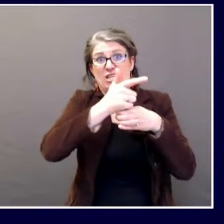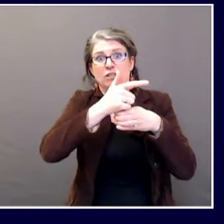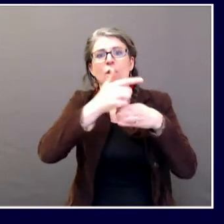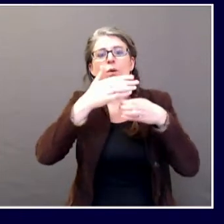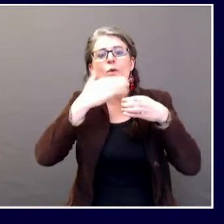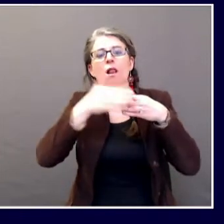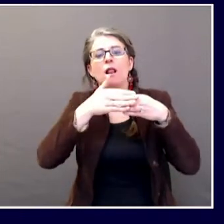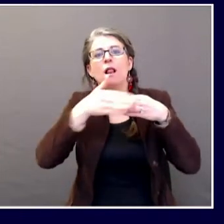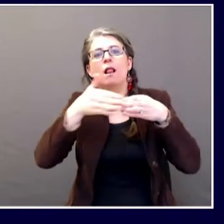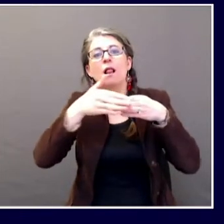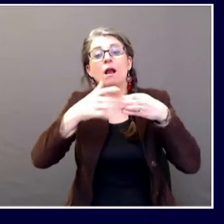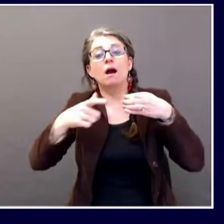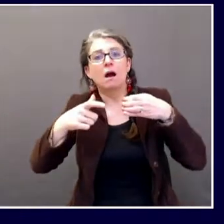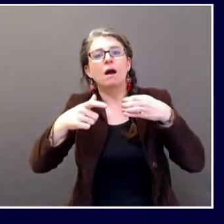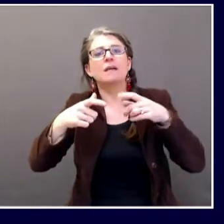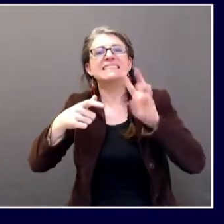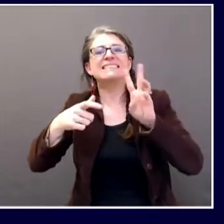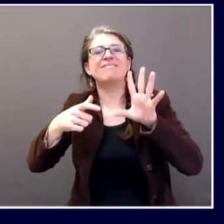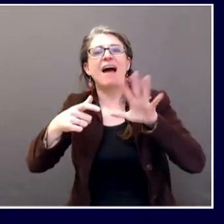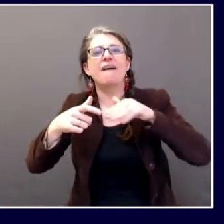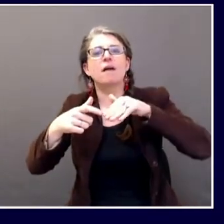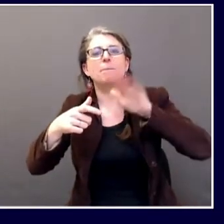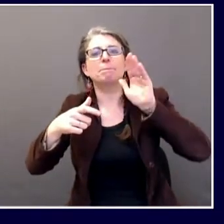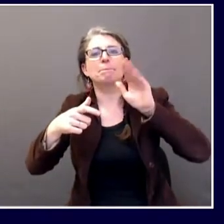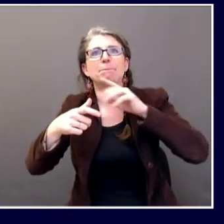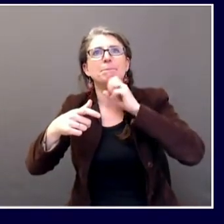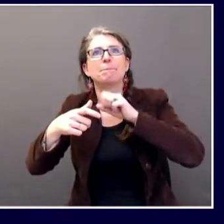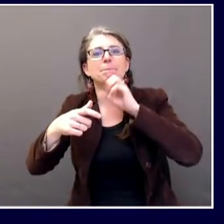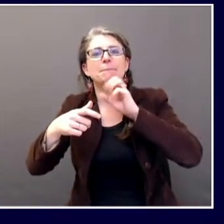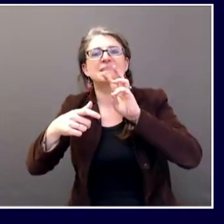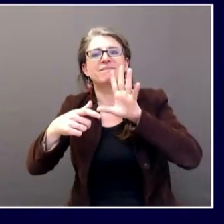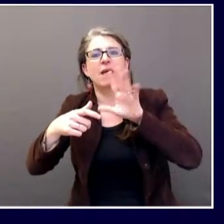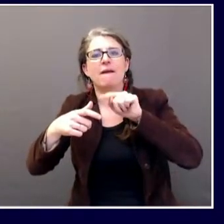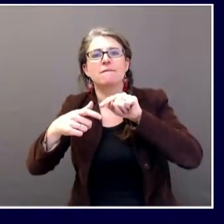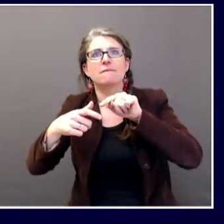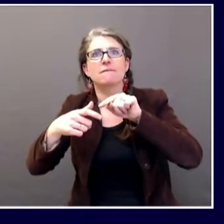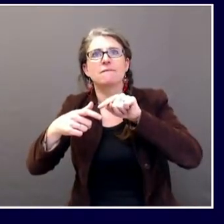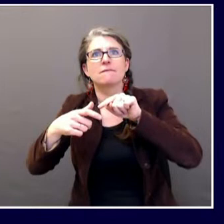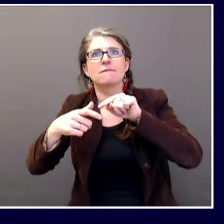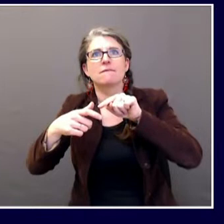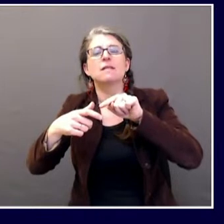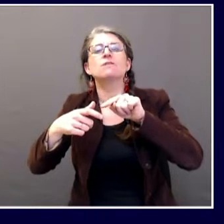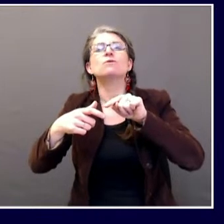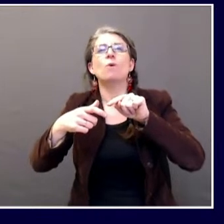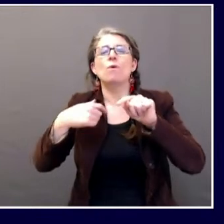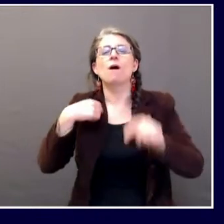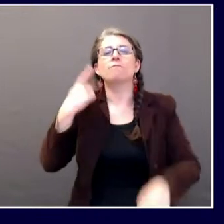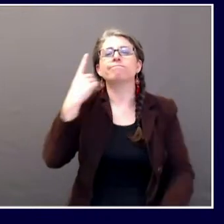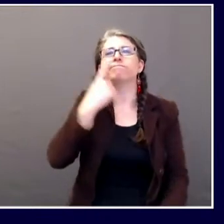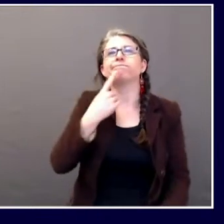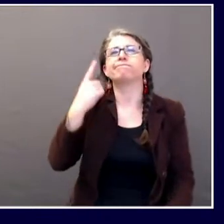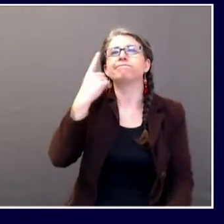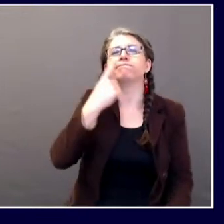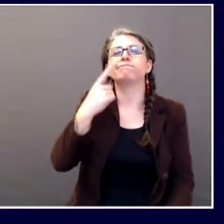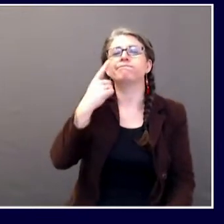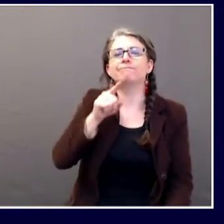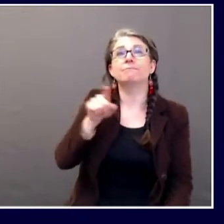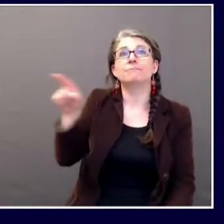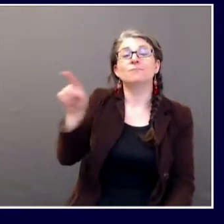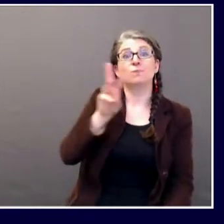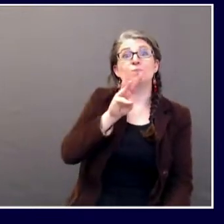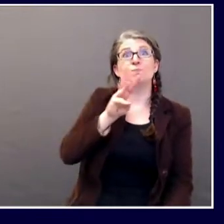their time to be vaccinated. And so, Megan, this is just a distinction between being part of a group